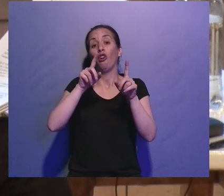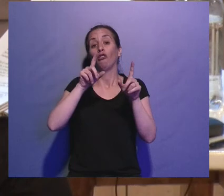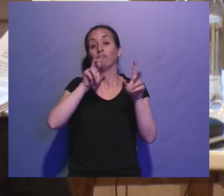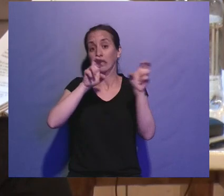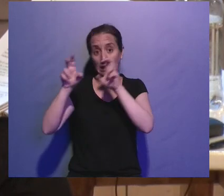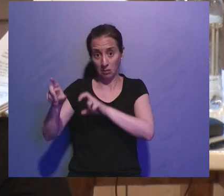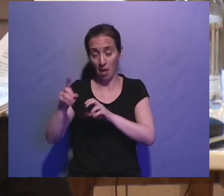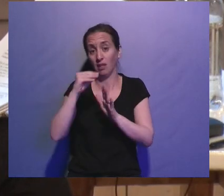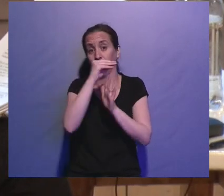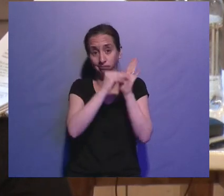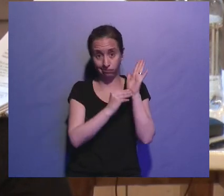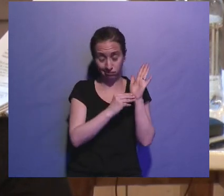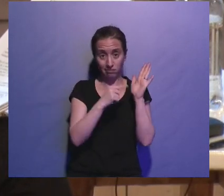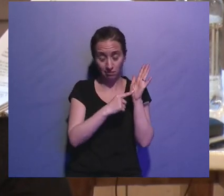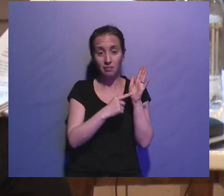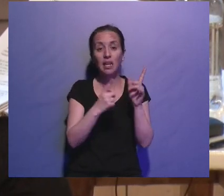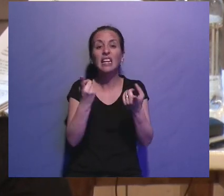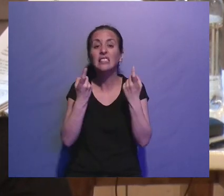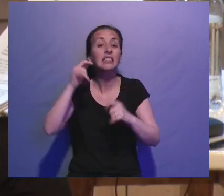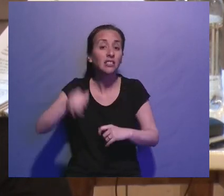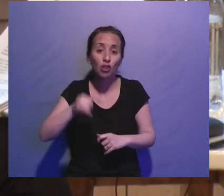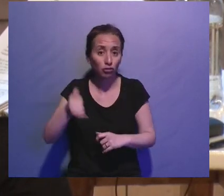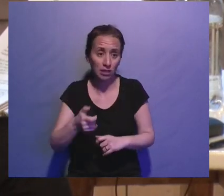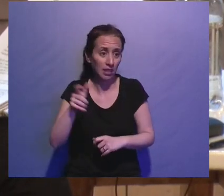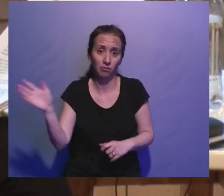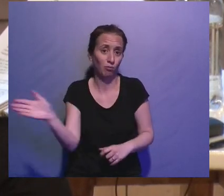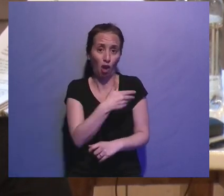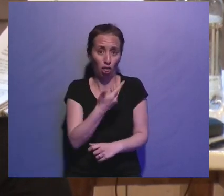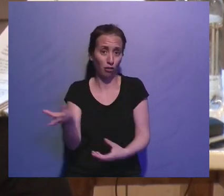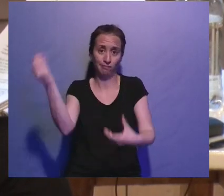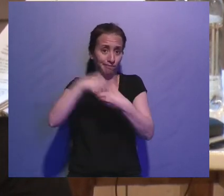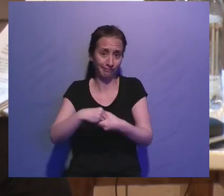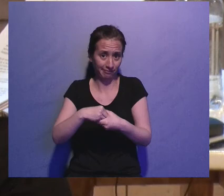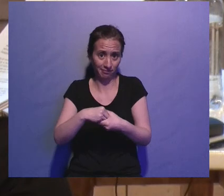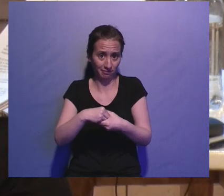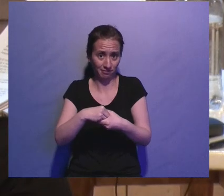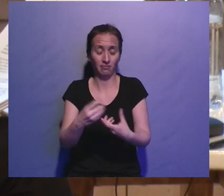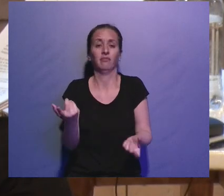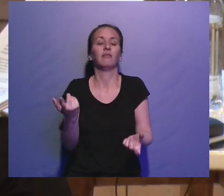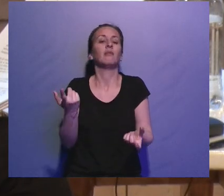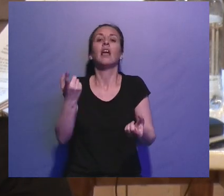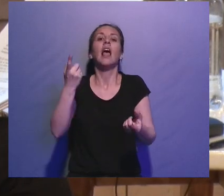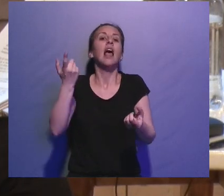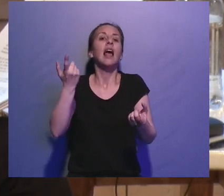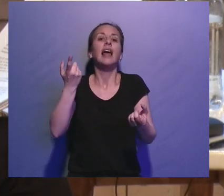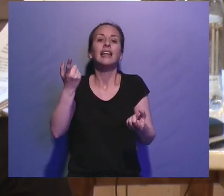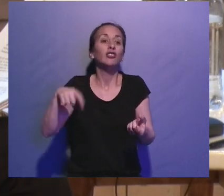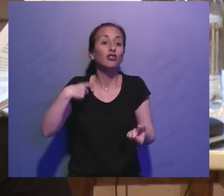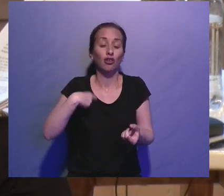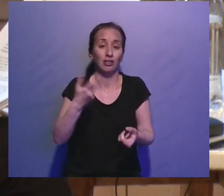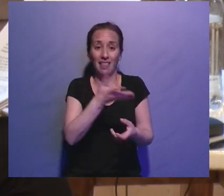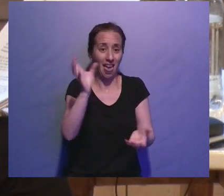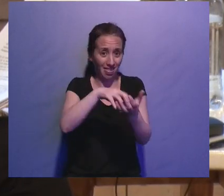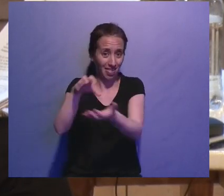in practice all these ideas. This agenda requires the involvement of all partners, and I believe that the civil